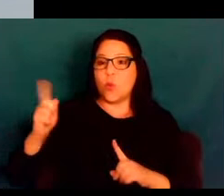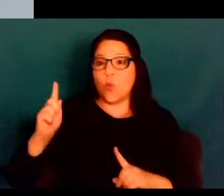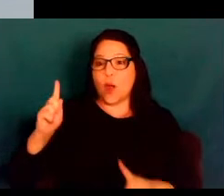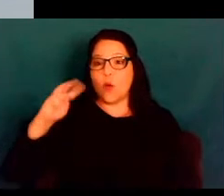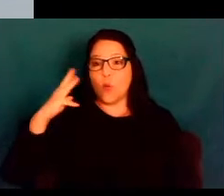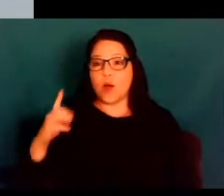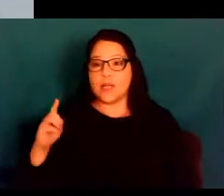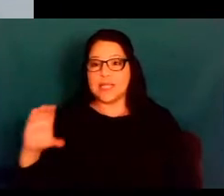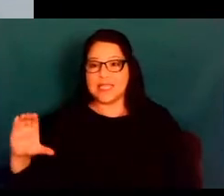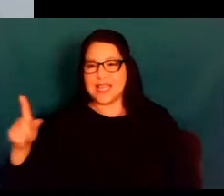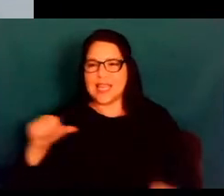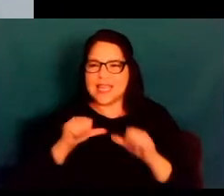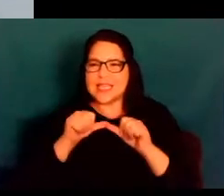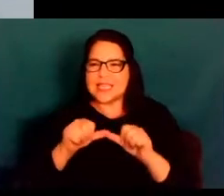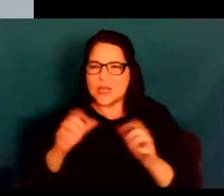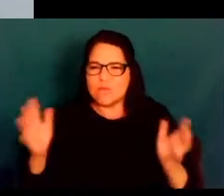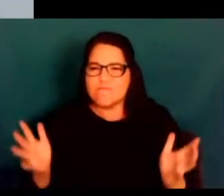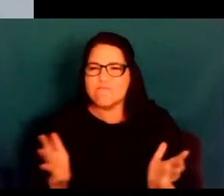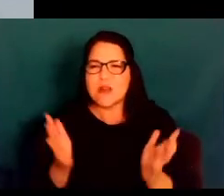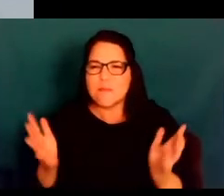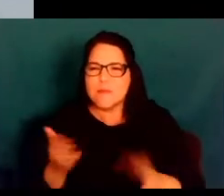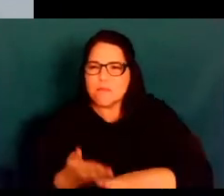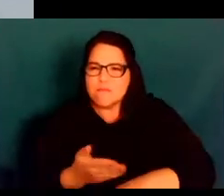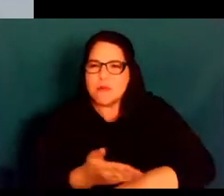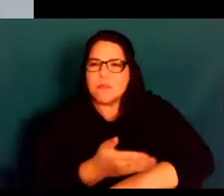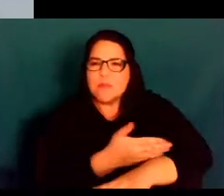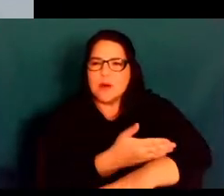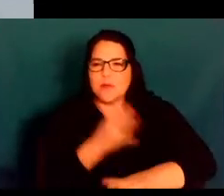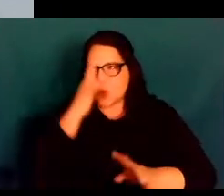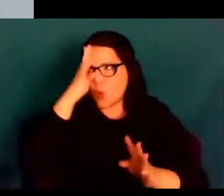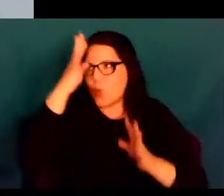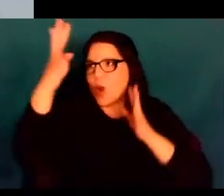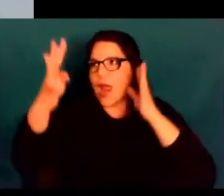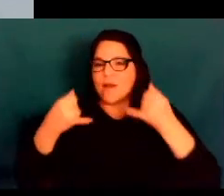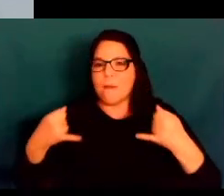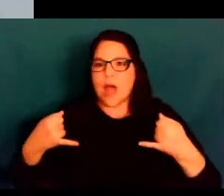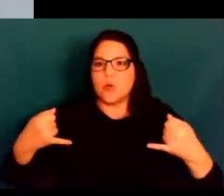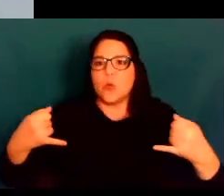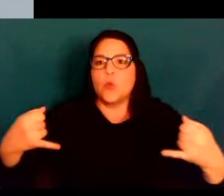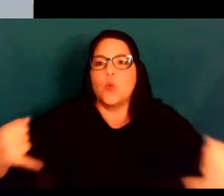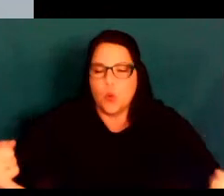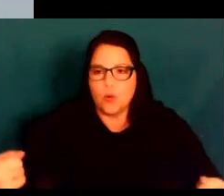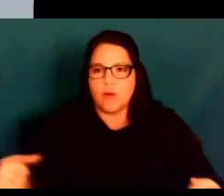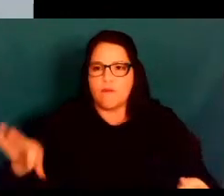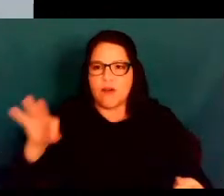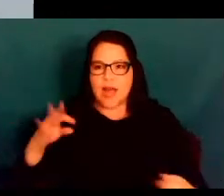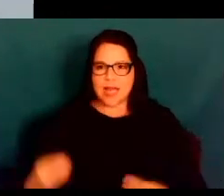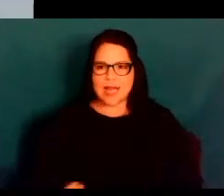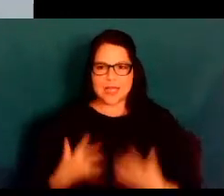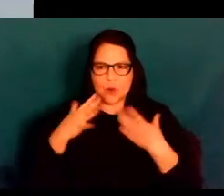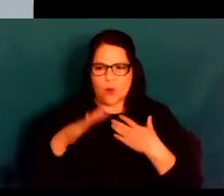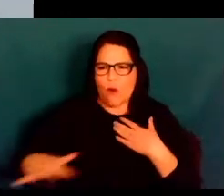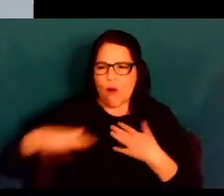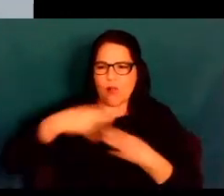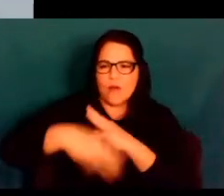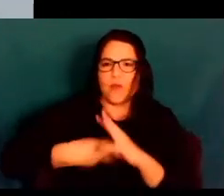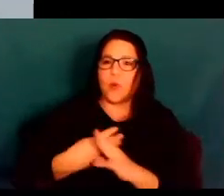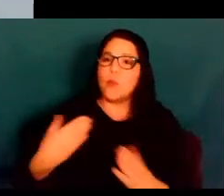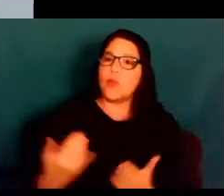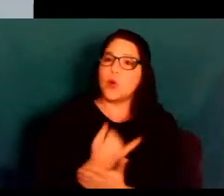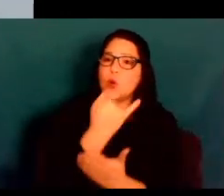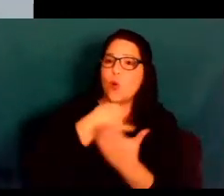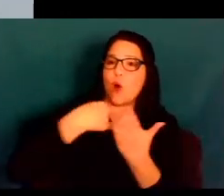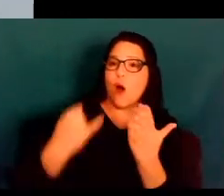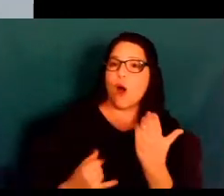He continues to push his creative boundaries, finding inspiration in the world all around him with new works and exhibitions